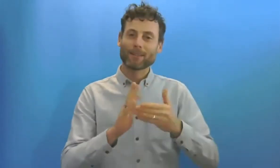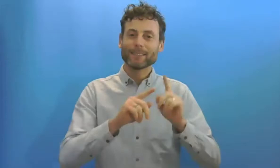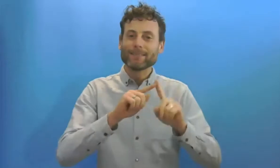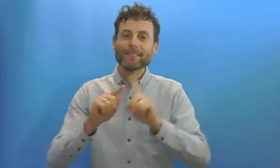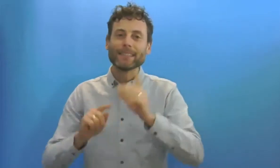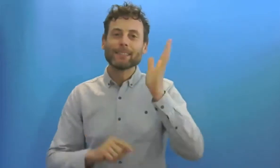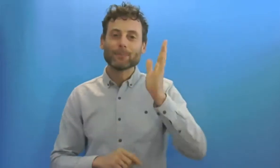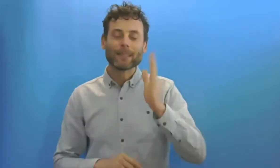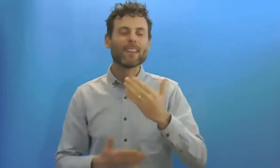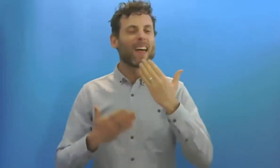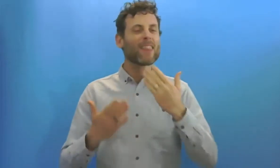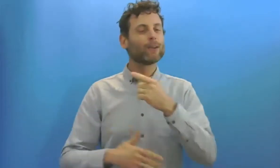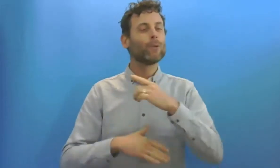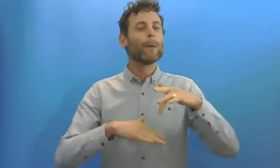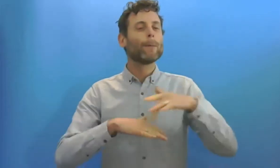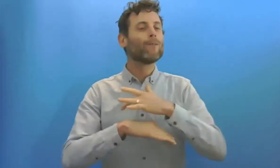this.